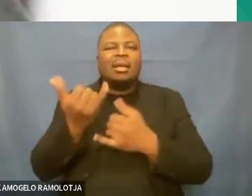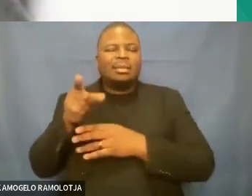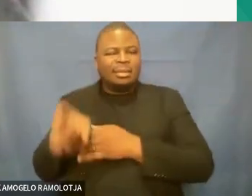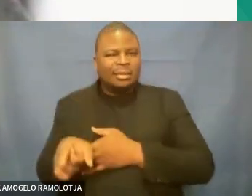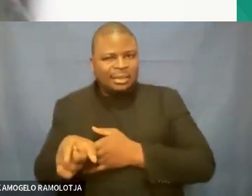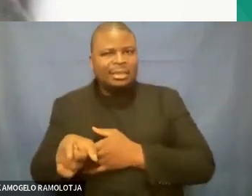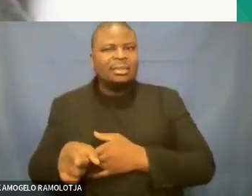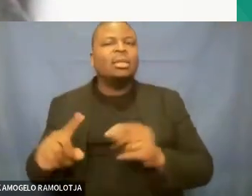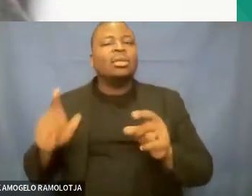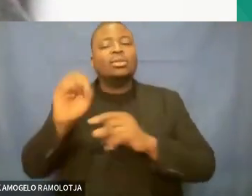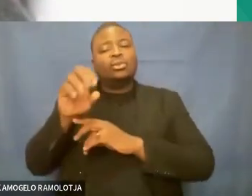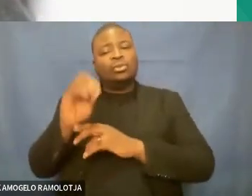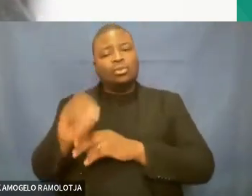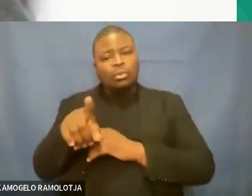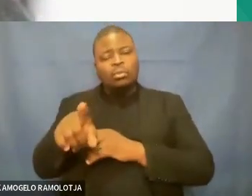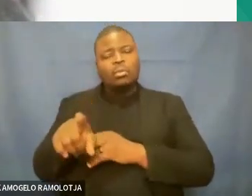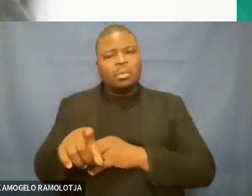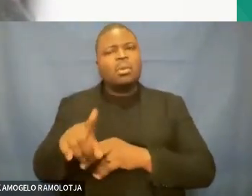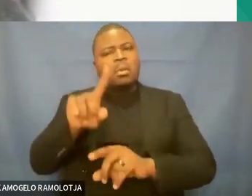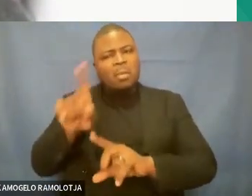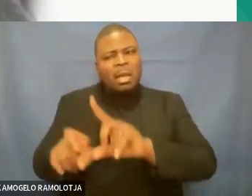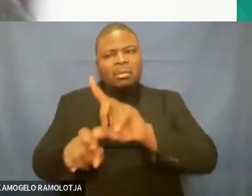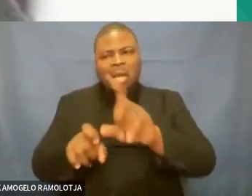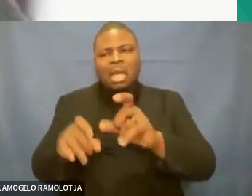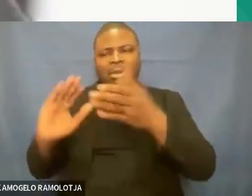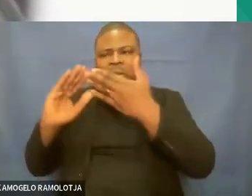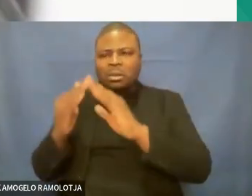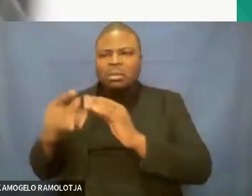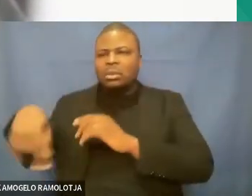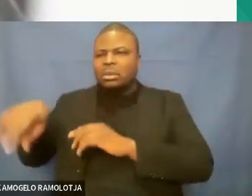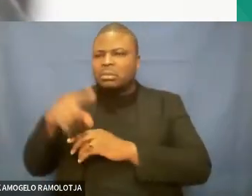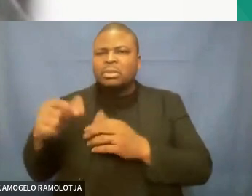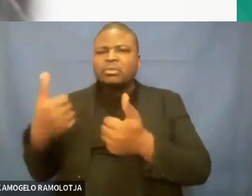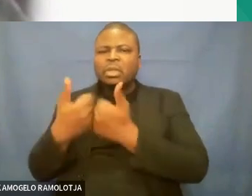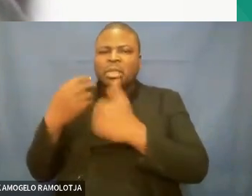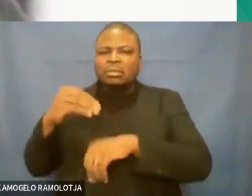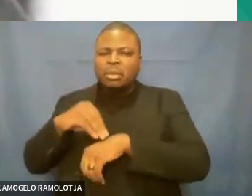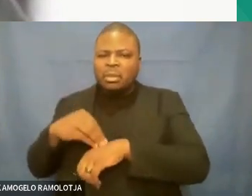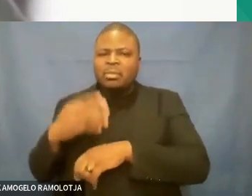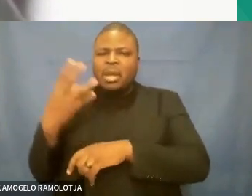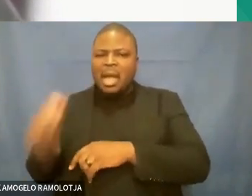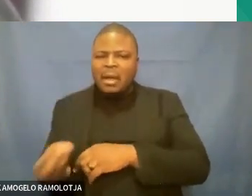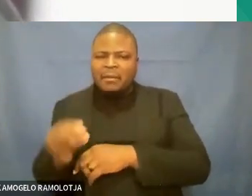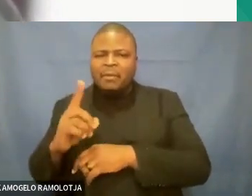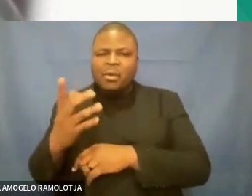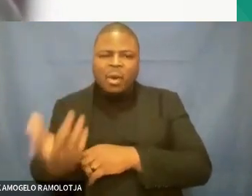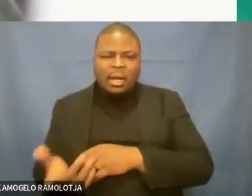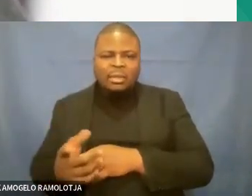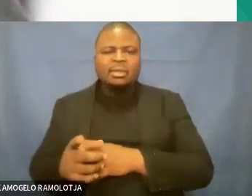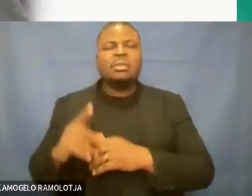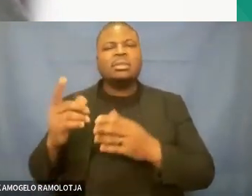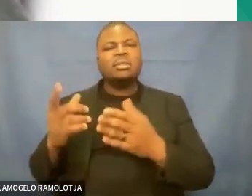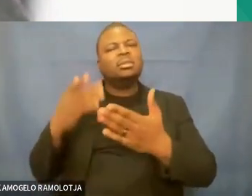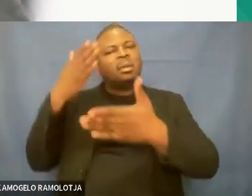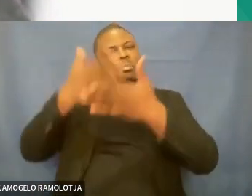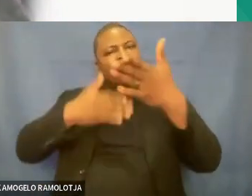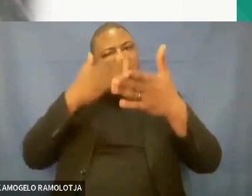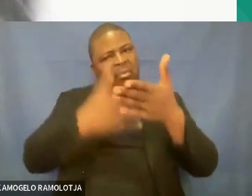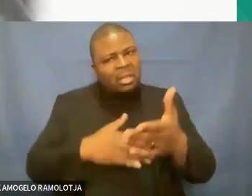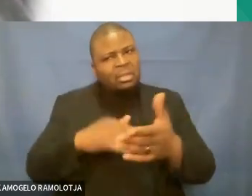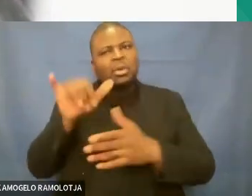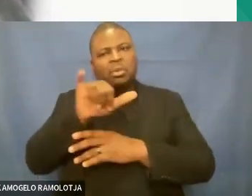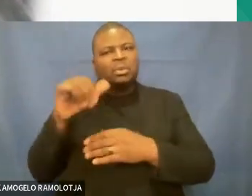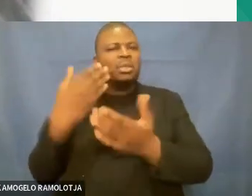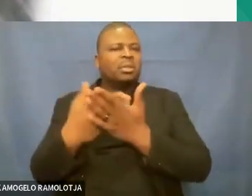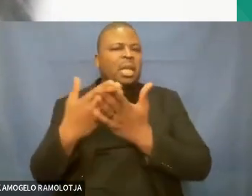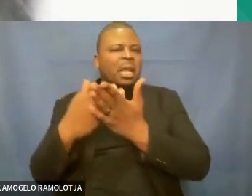as participants to also tell you what are the issues that can be removed, what are the barriers that can be removed, that can